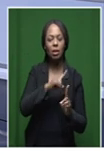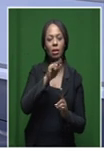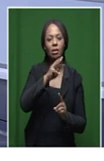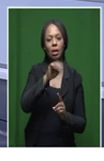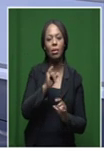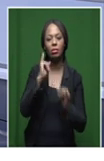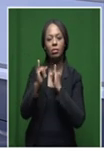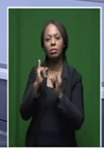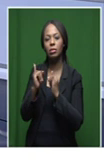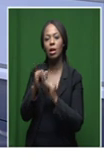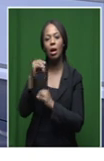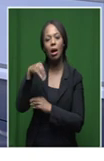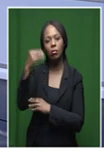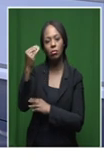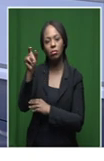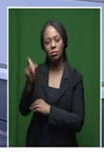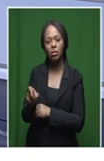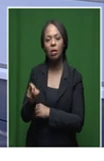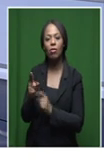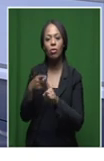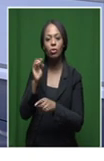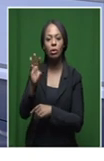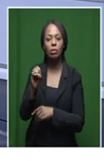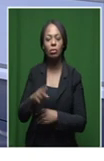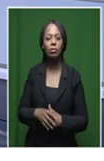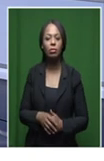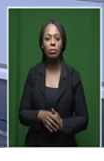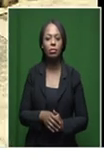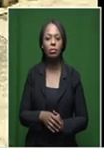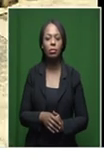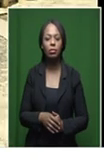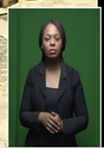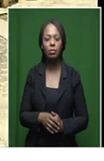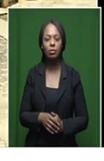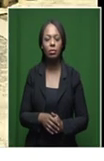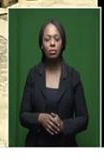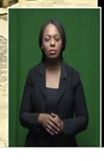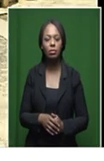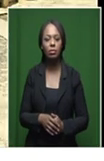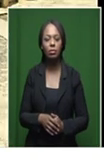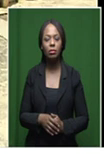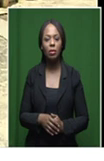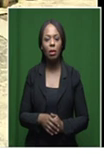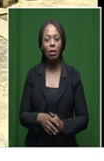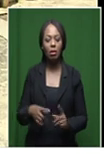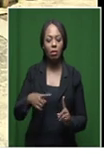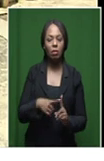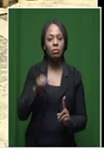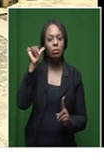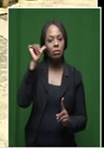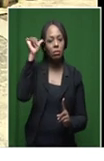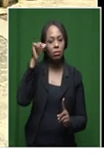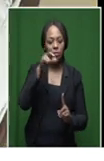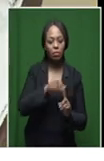gentlemen from Soweto about this. Let's find out what they had to say. Elderly Diepkloof Soweto resident